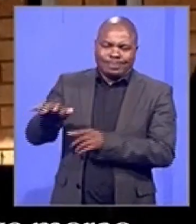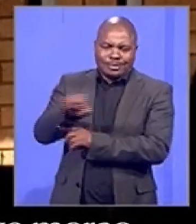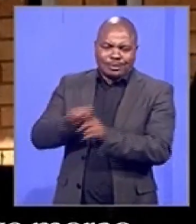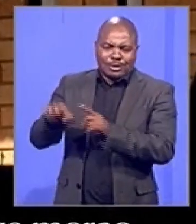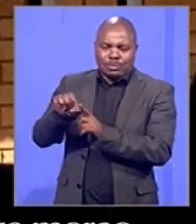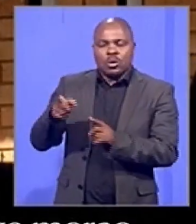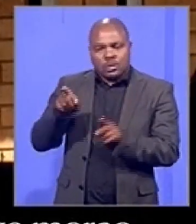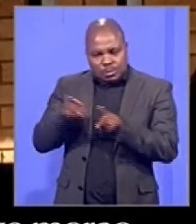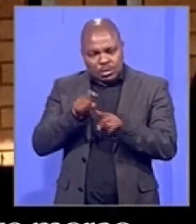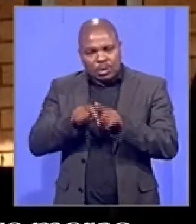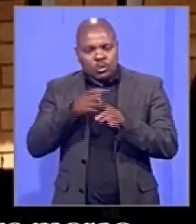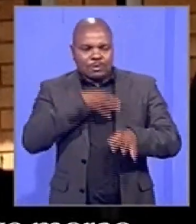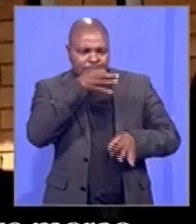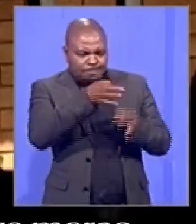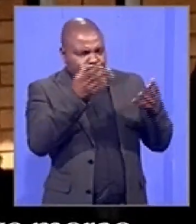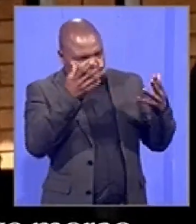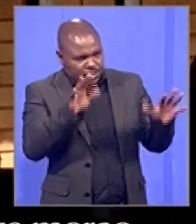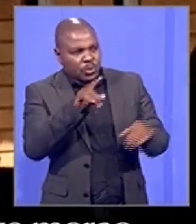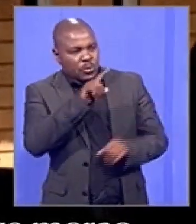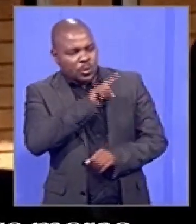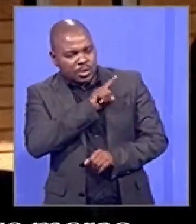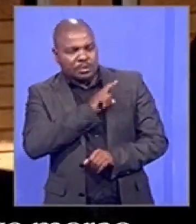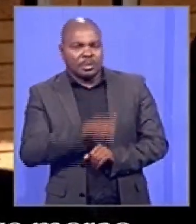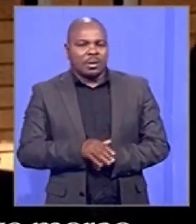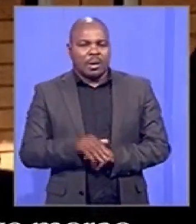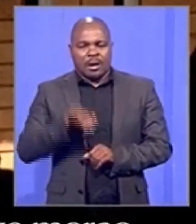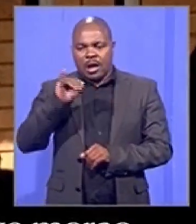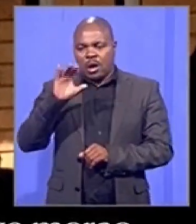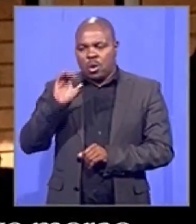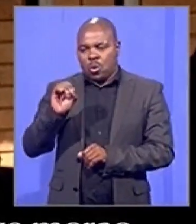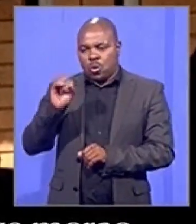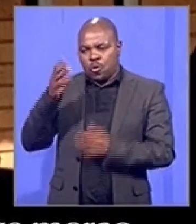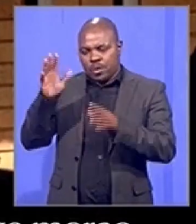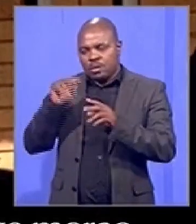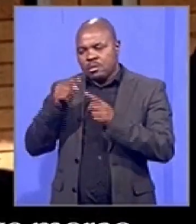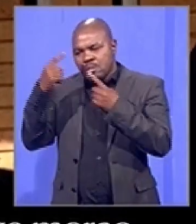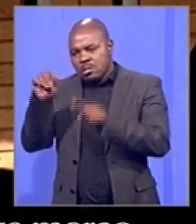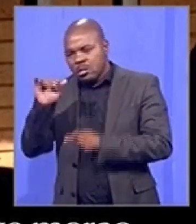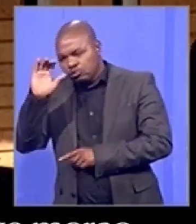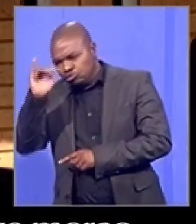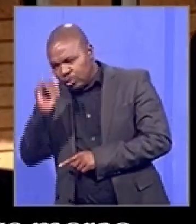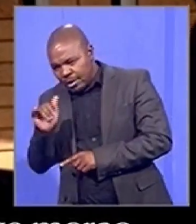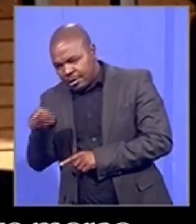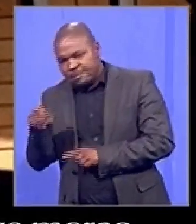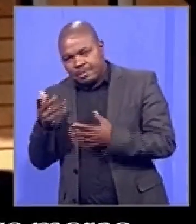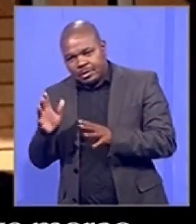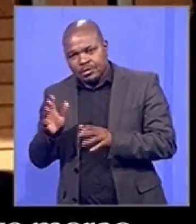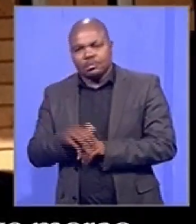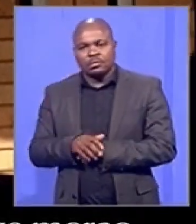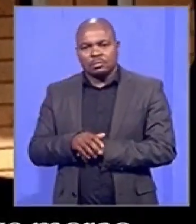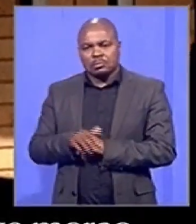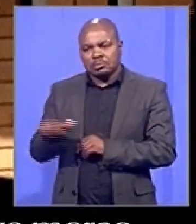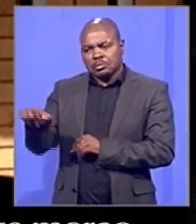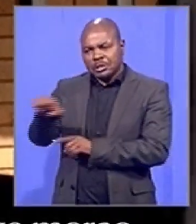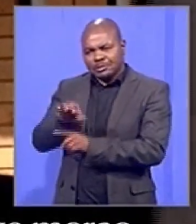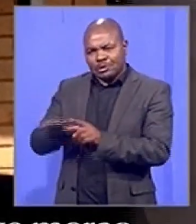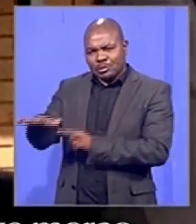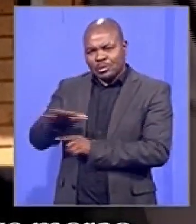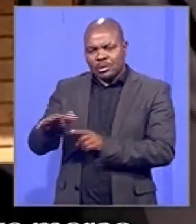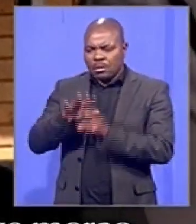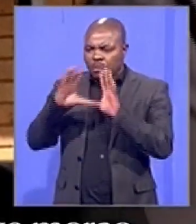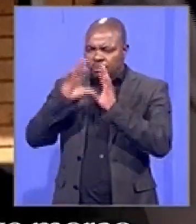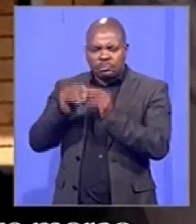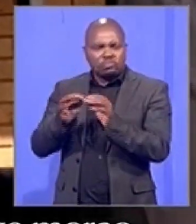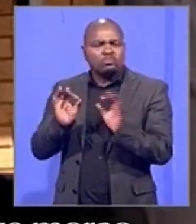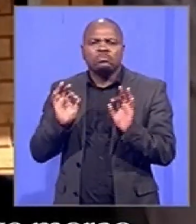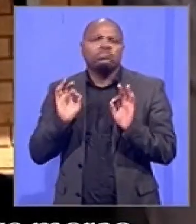gave reasons that the IO did go and check the place and conditions, and the facility is